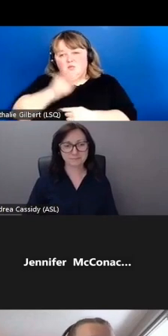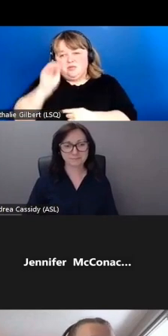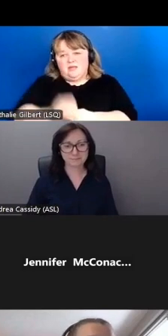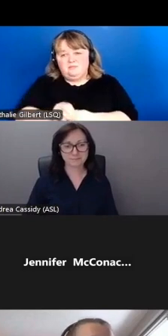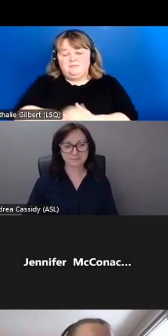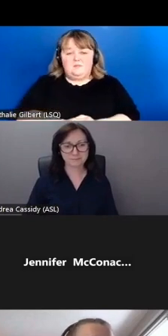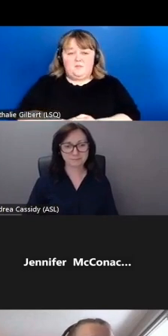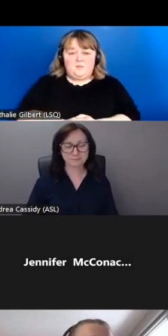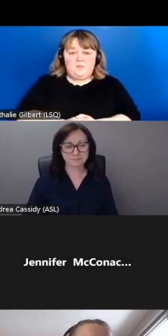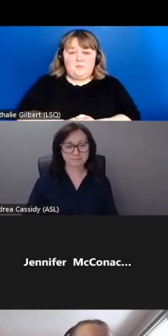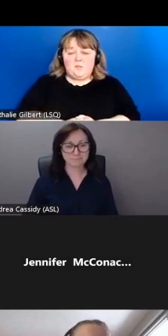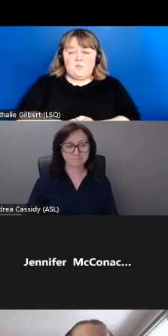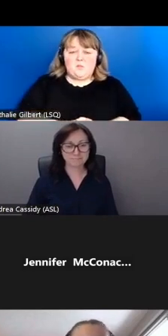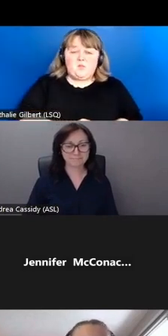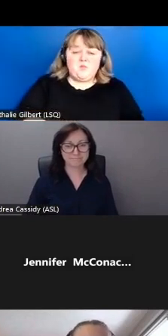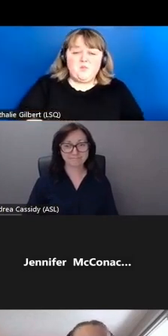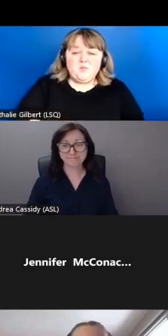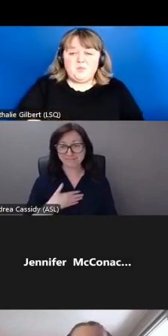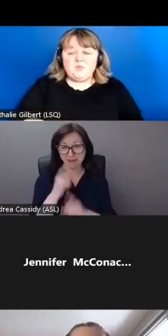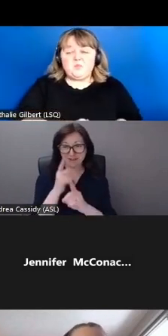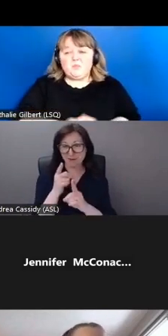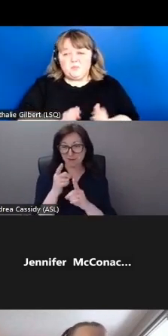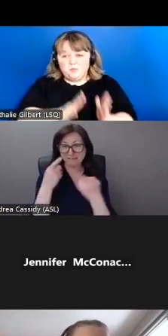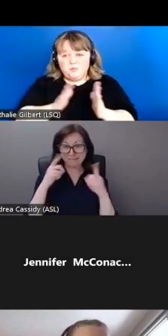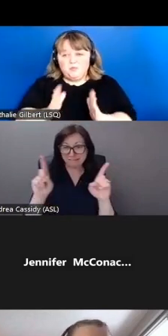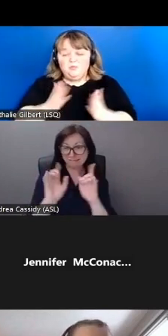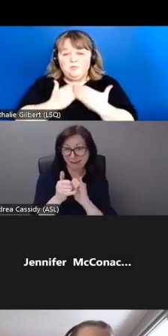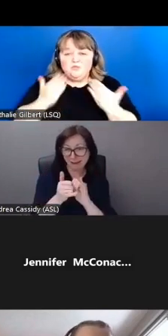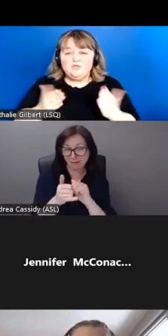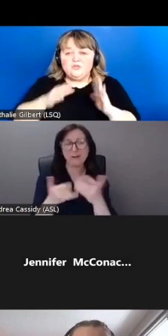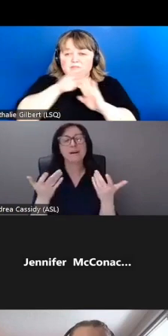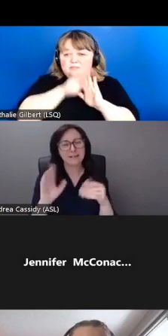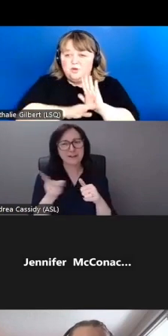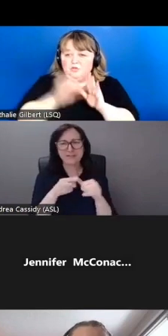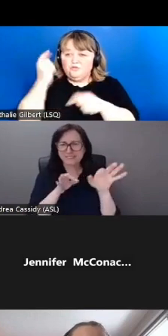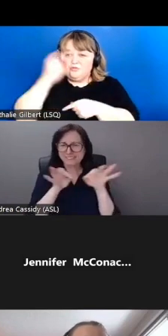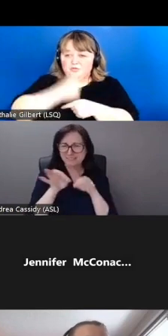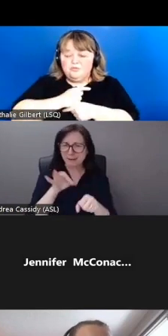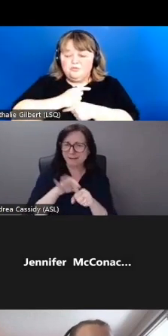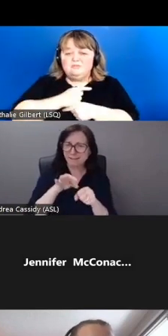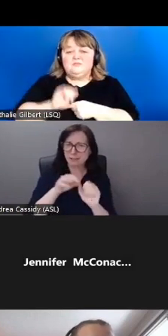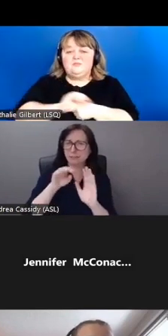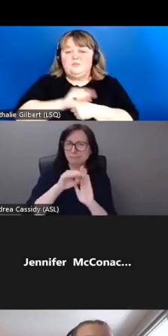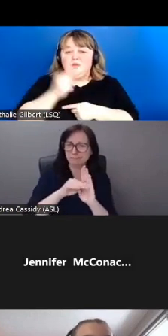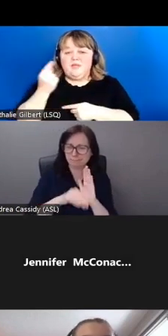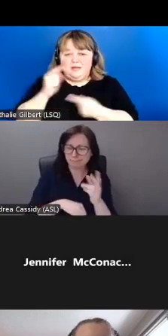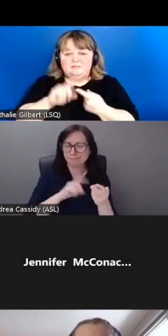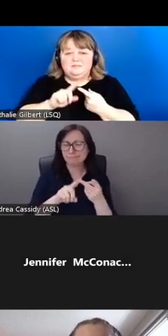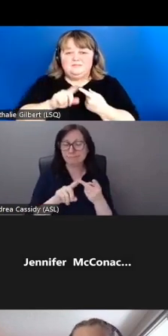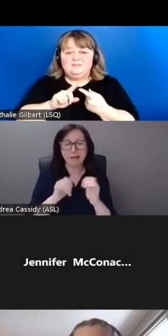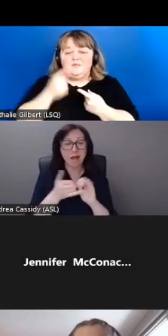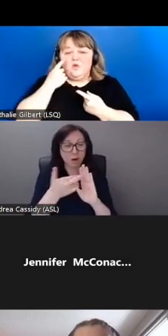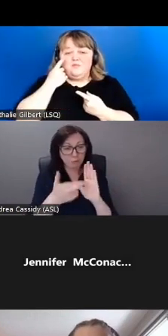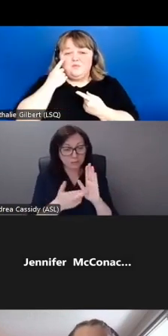How I hope to accomplish these goals. First, we will go through the basics of the election, the registering and